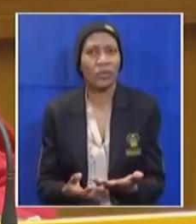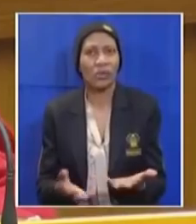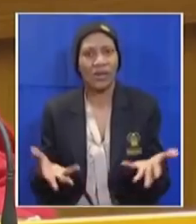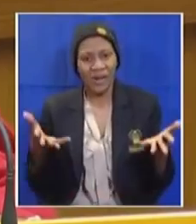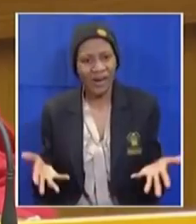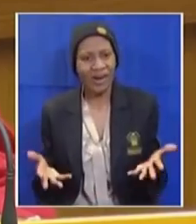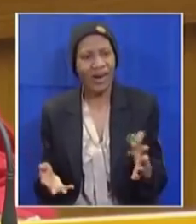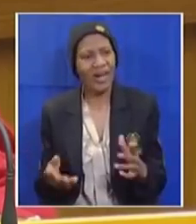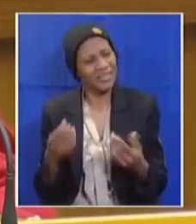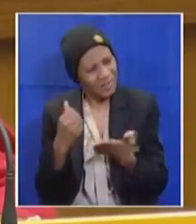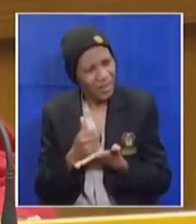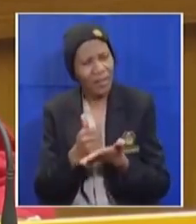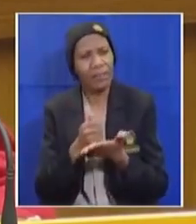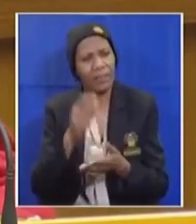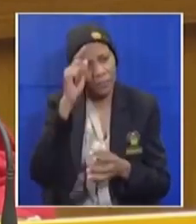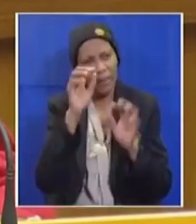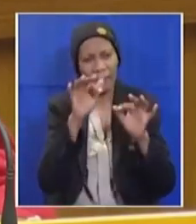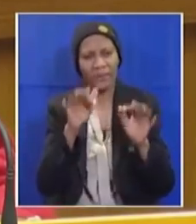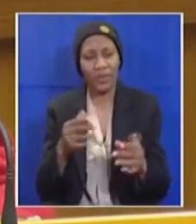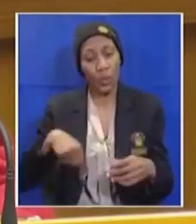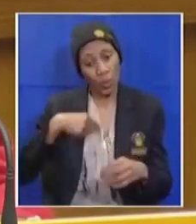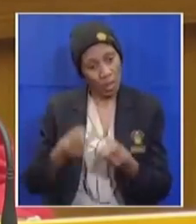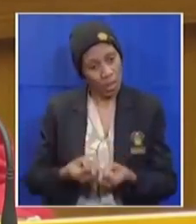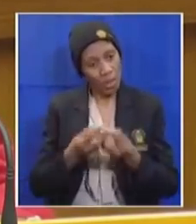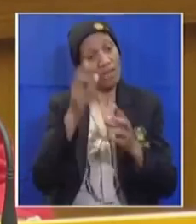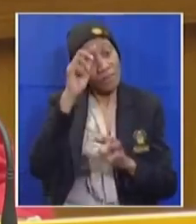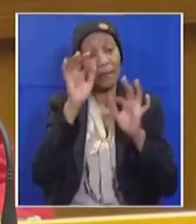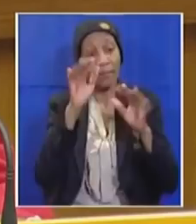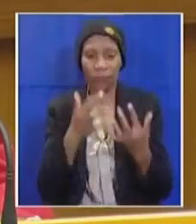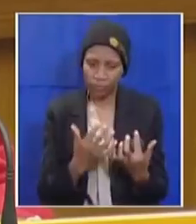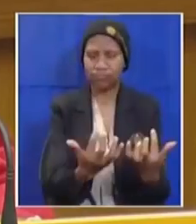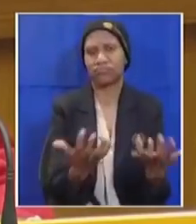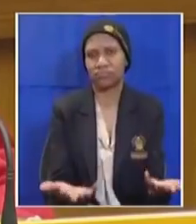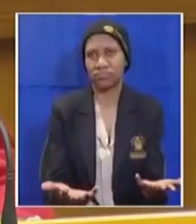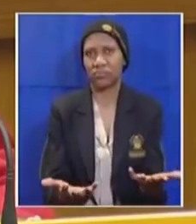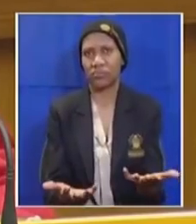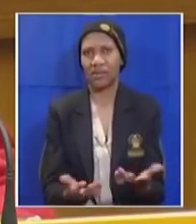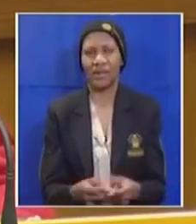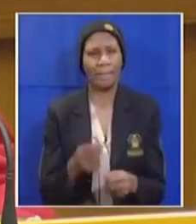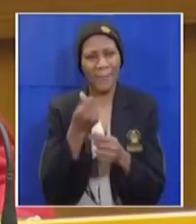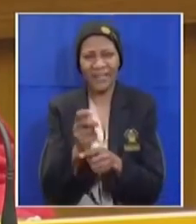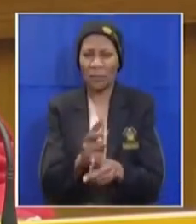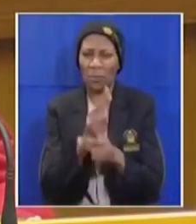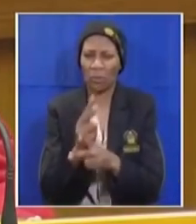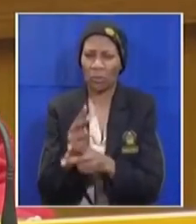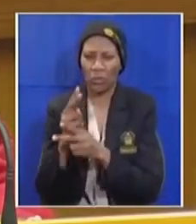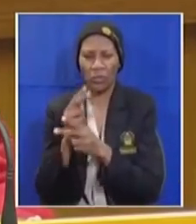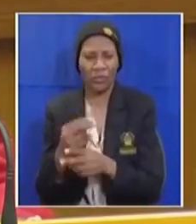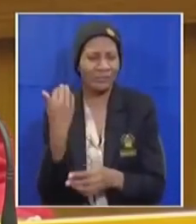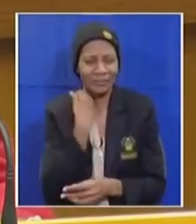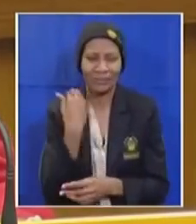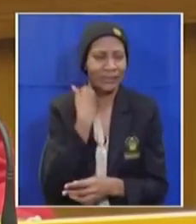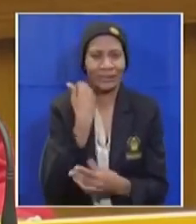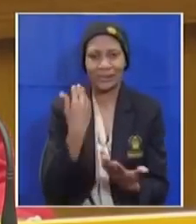it's a lifeline for them that we will give to our black people out there that are over-indebted, and that they put